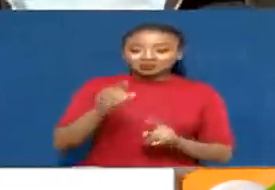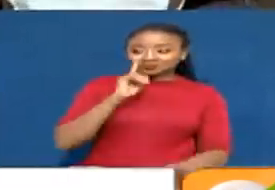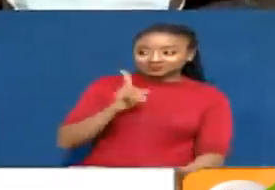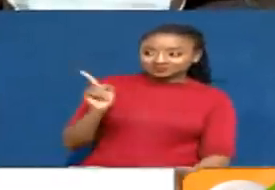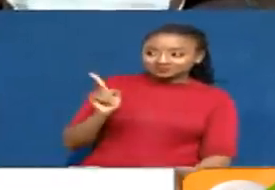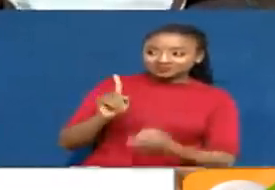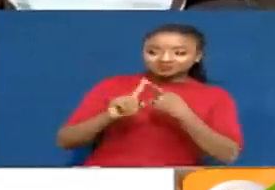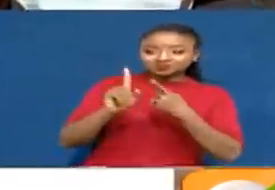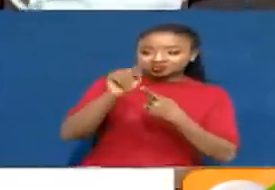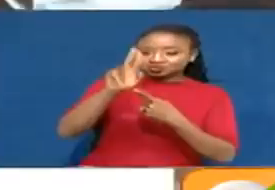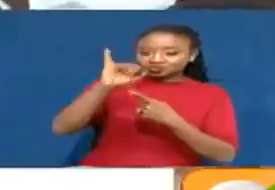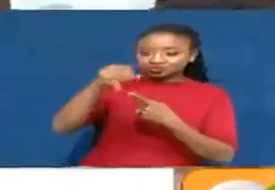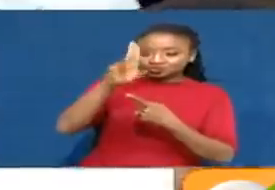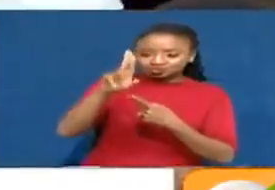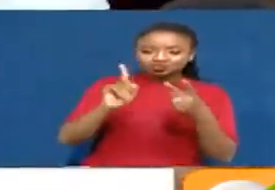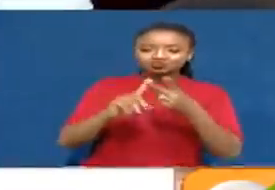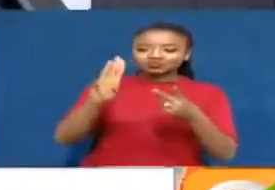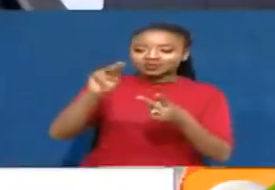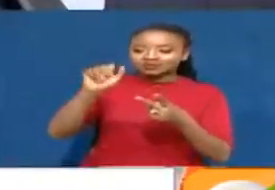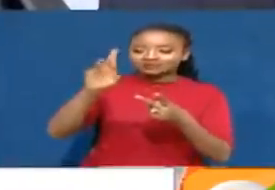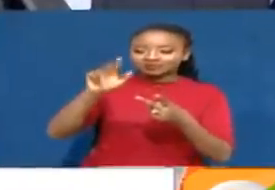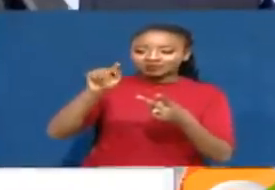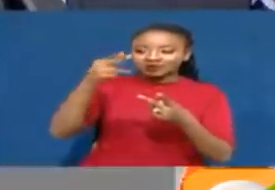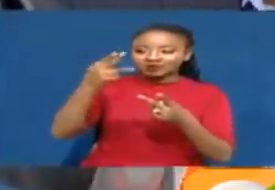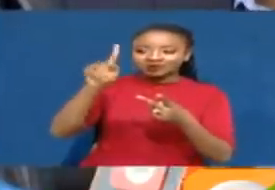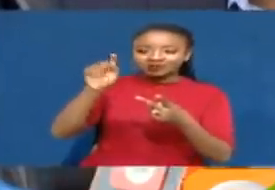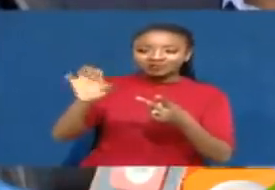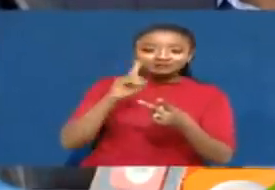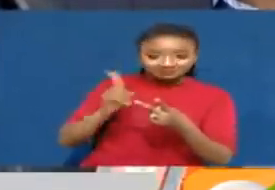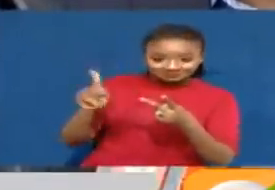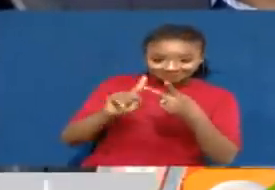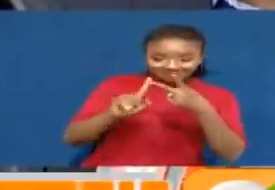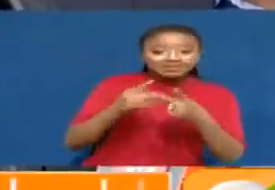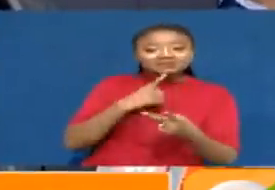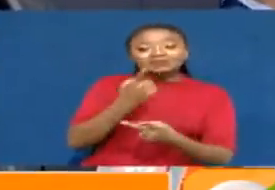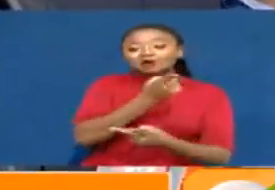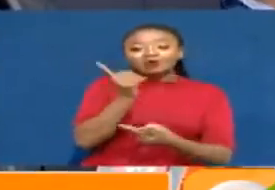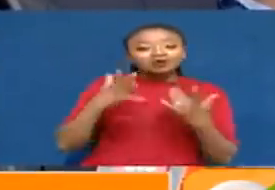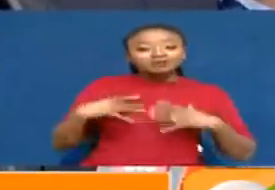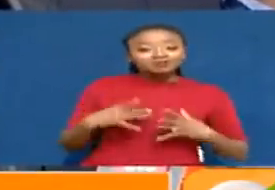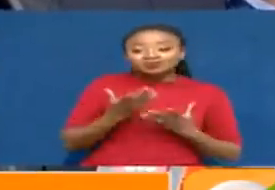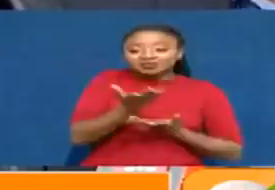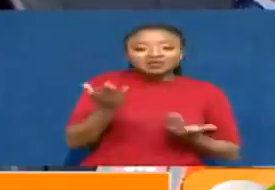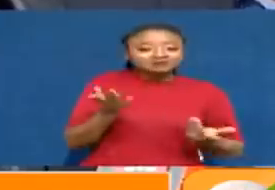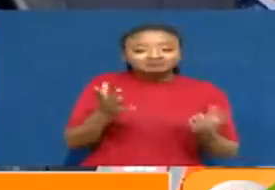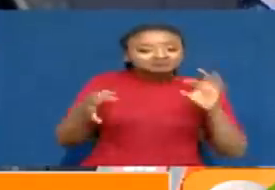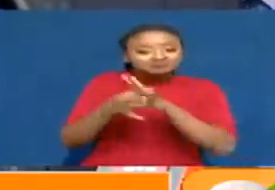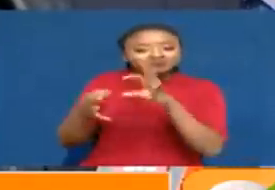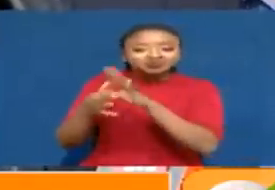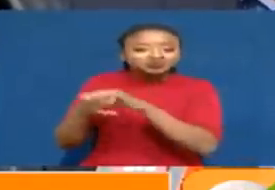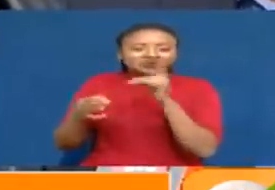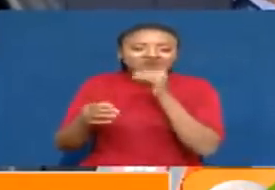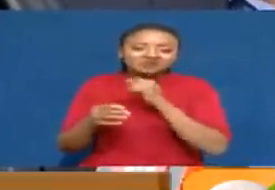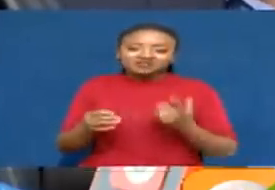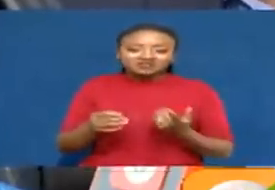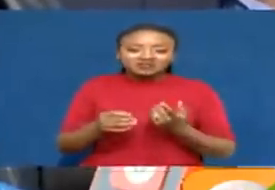Raphael Tuju and Party Vice Chairperson David Murathe. My friend, everybody here is interim, eh? Including the party leader, deputy, everybody